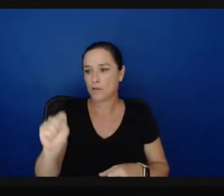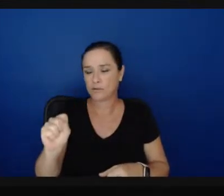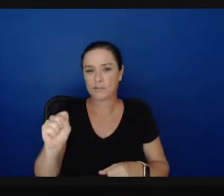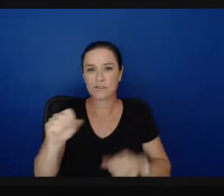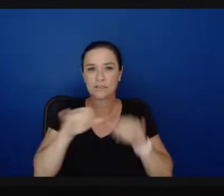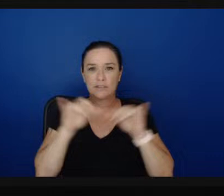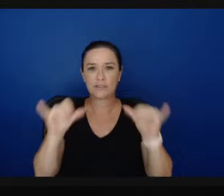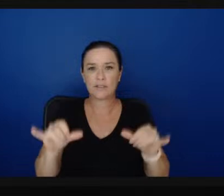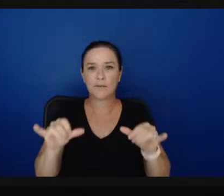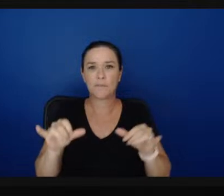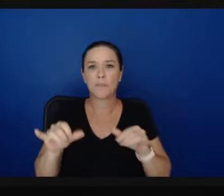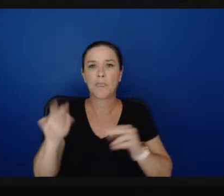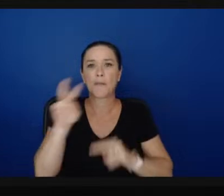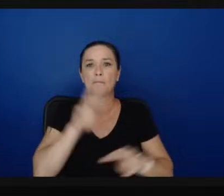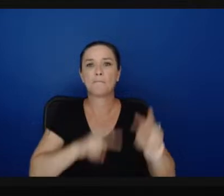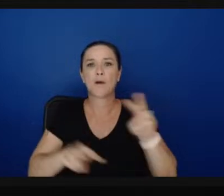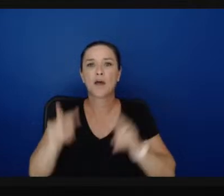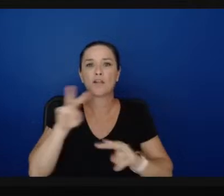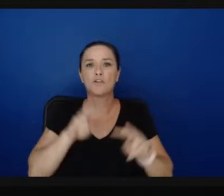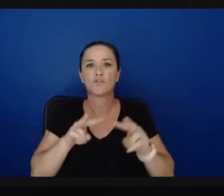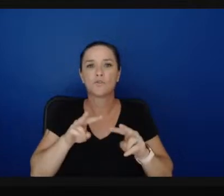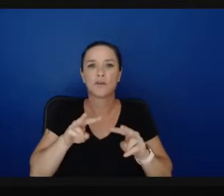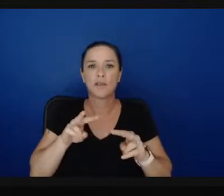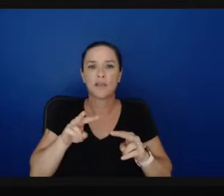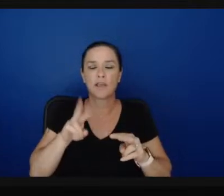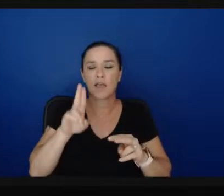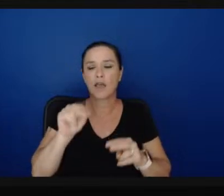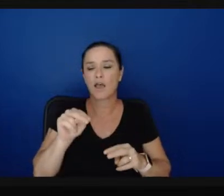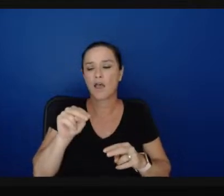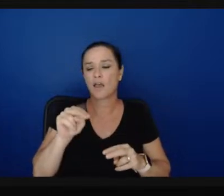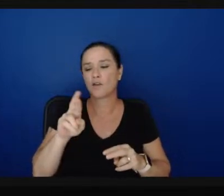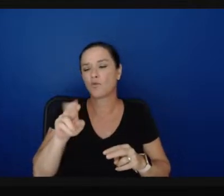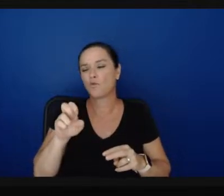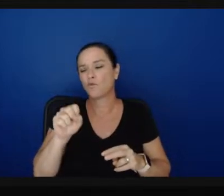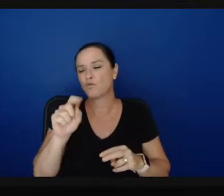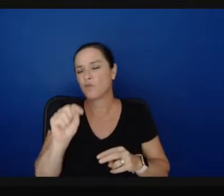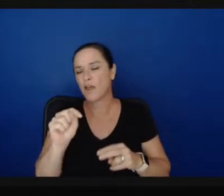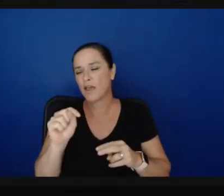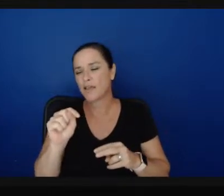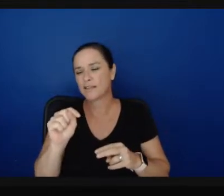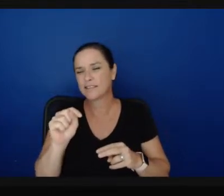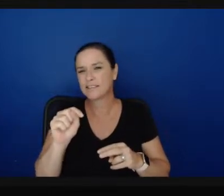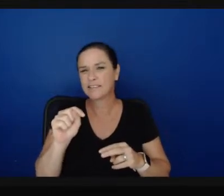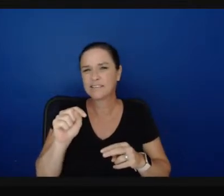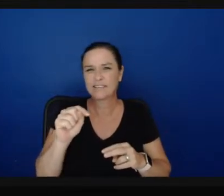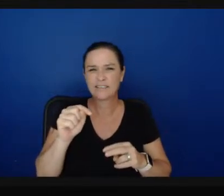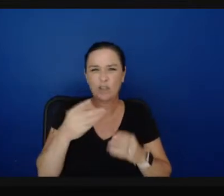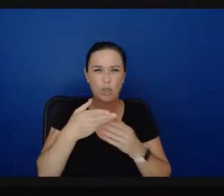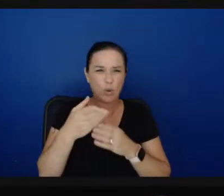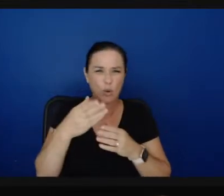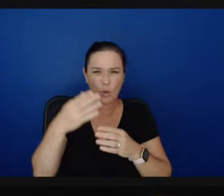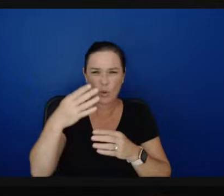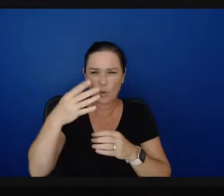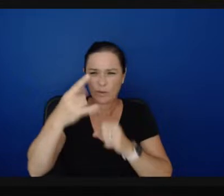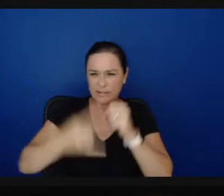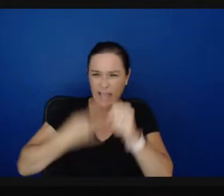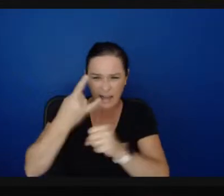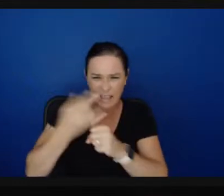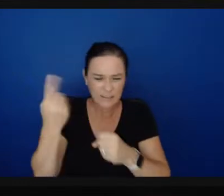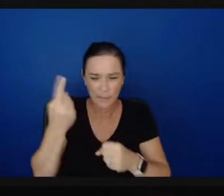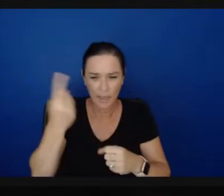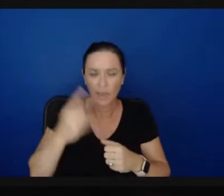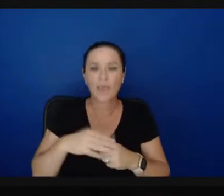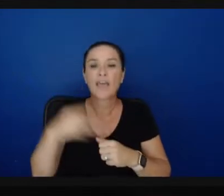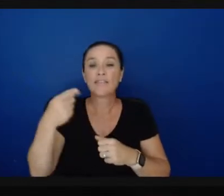monitoring unrest at volcanoes through satellites, something like that. I mean, I'm not quite got it right there. But this is a system